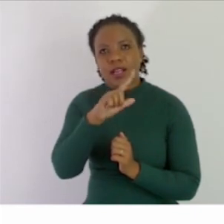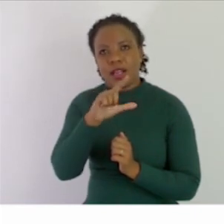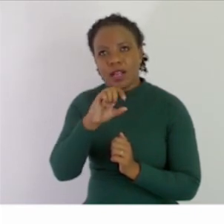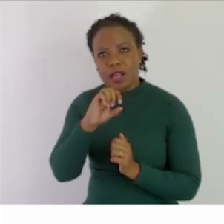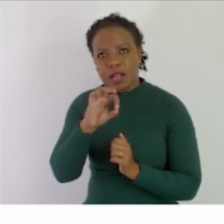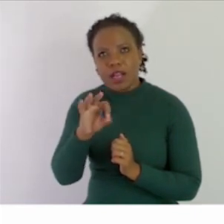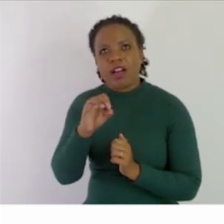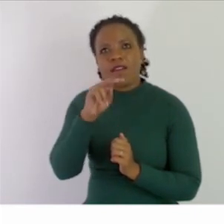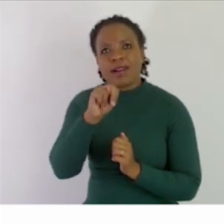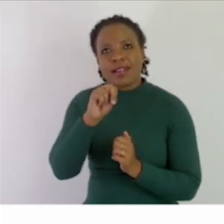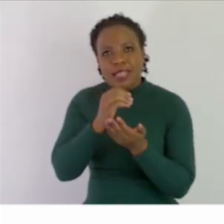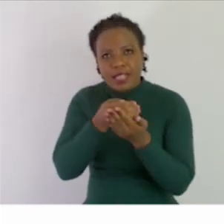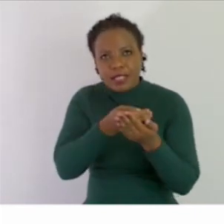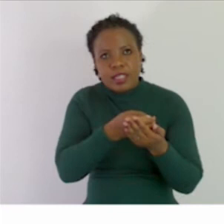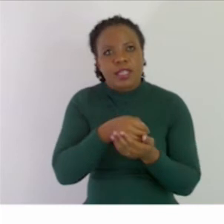kid, baby,